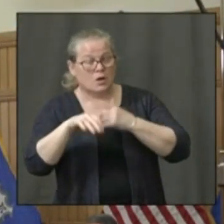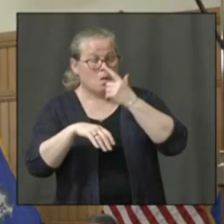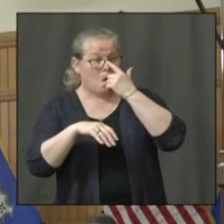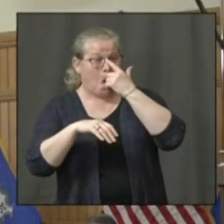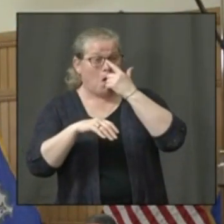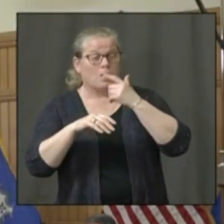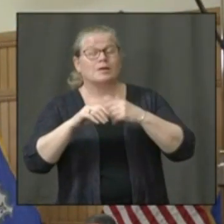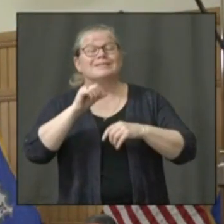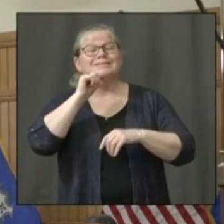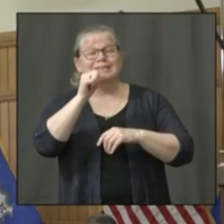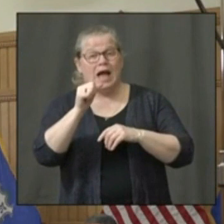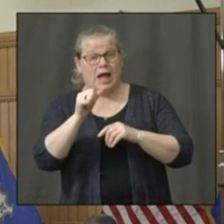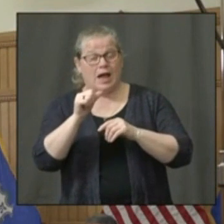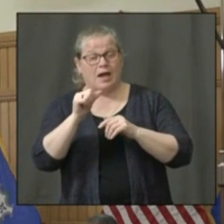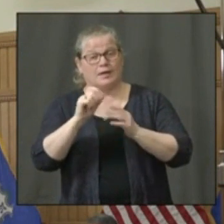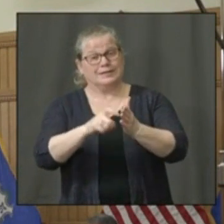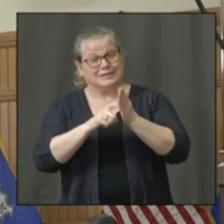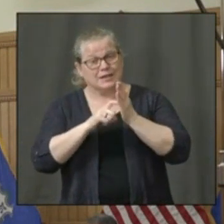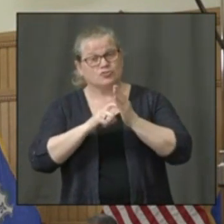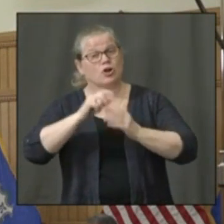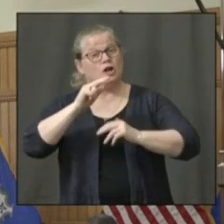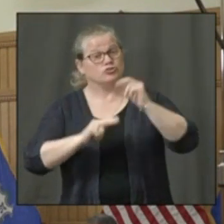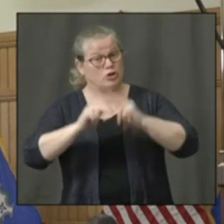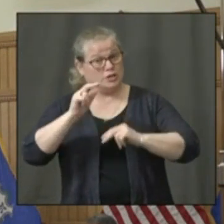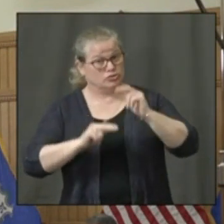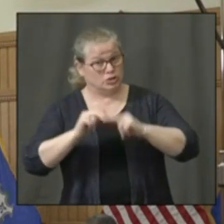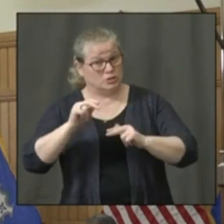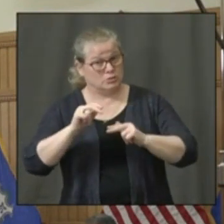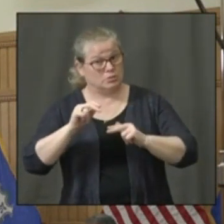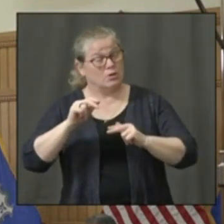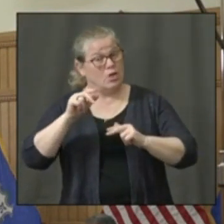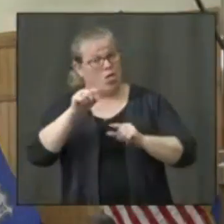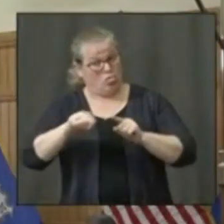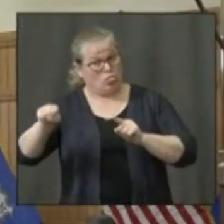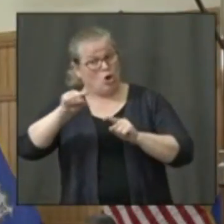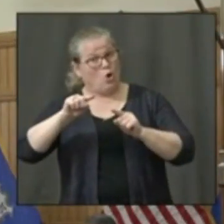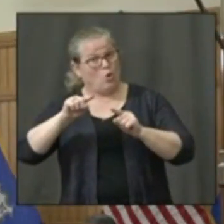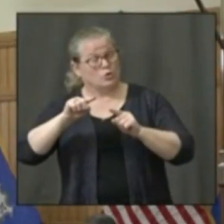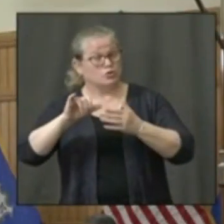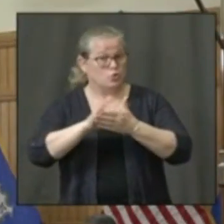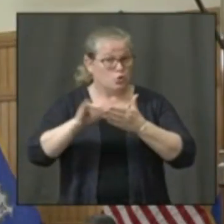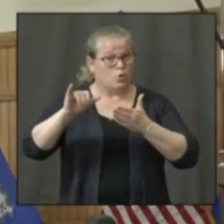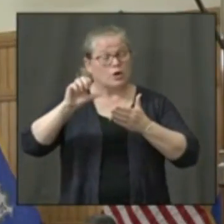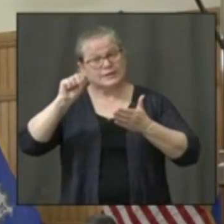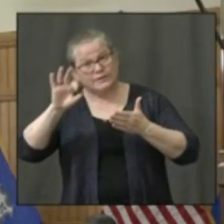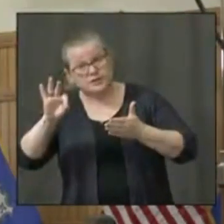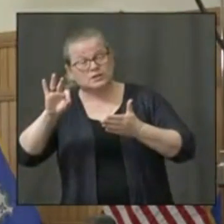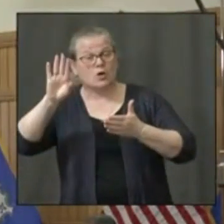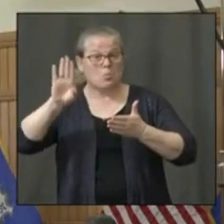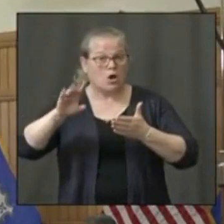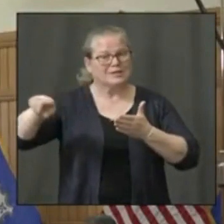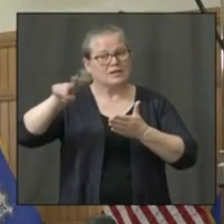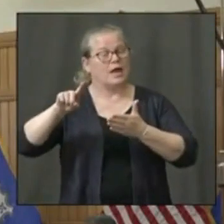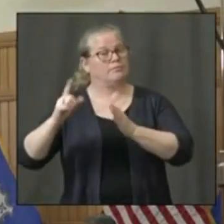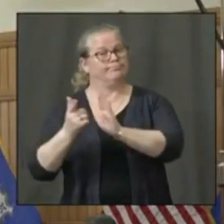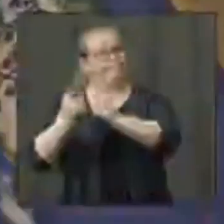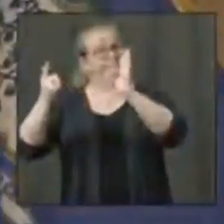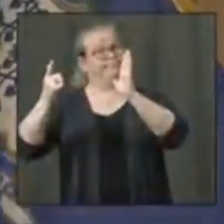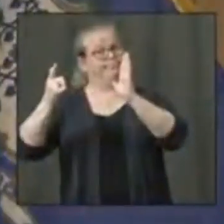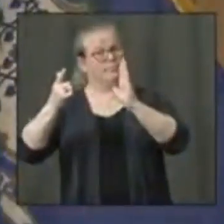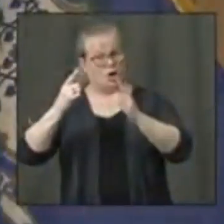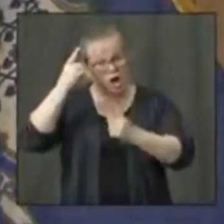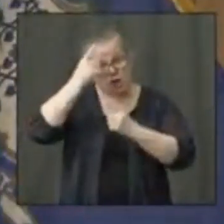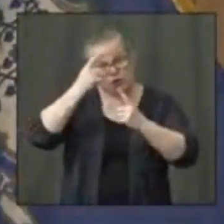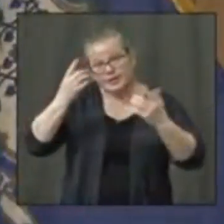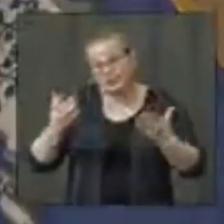non-essential construction. Are you considering any changes in Connecticut regarding construction? Well, as you know, we're keeping